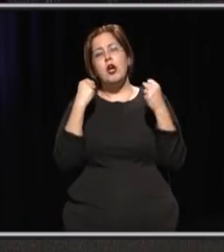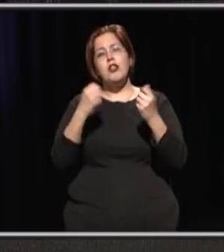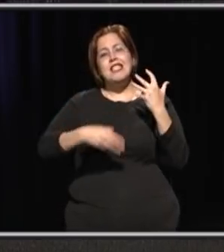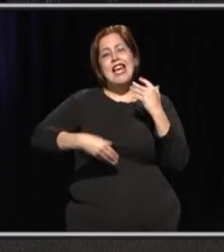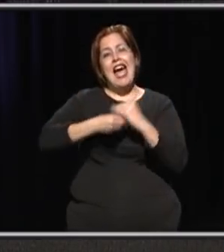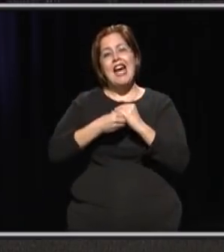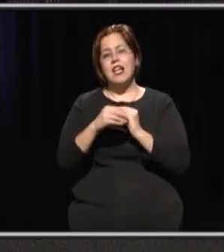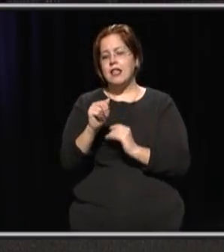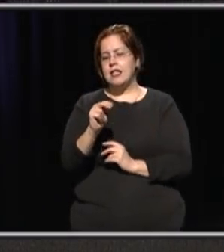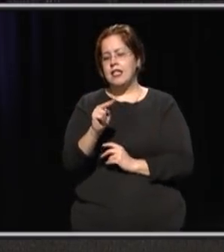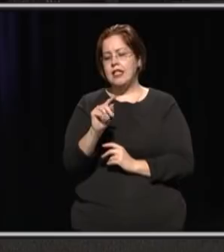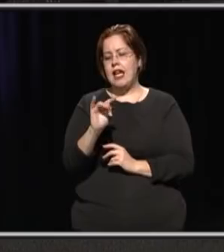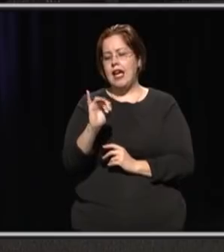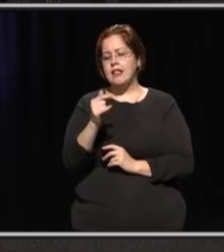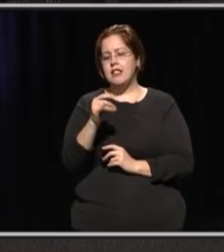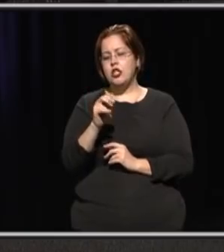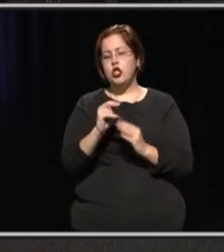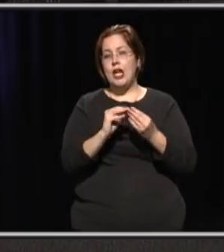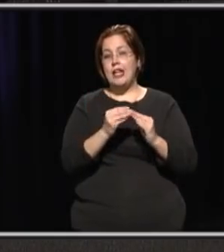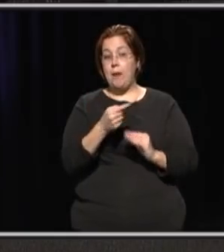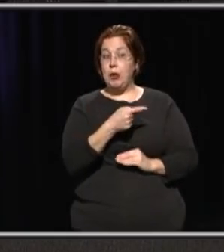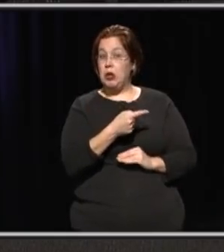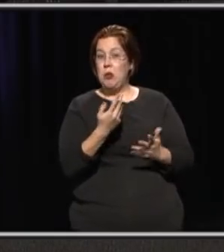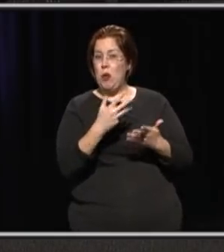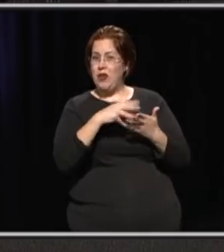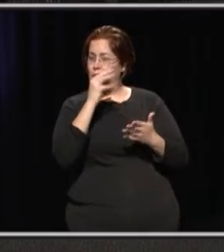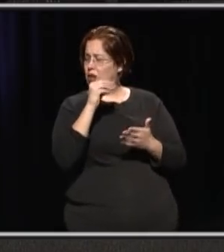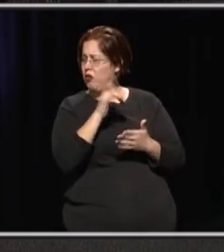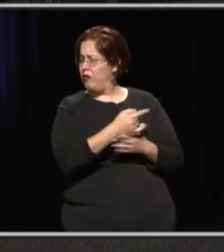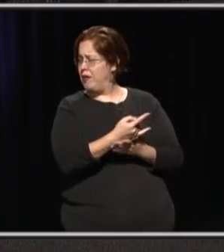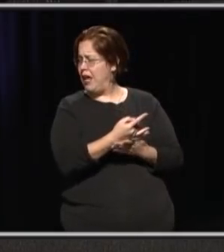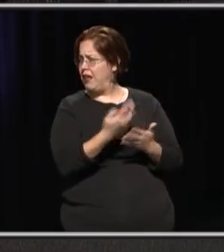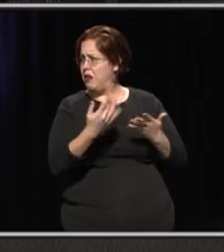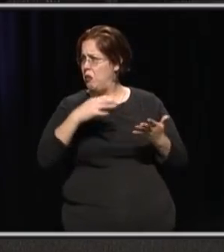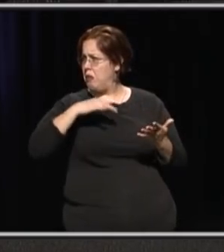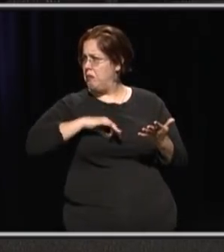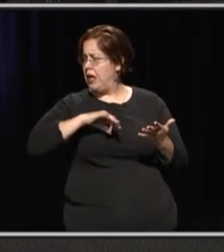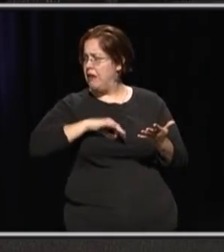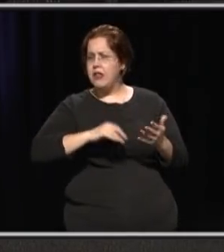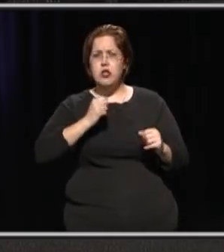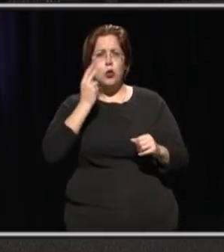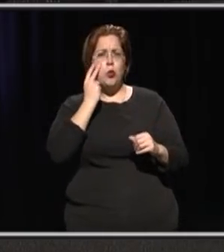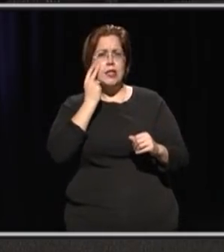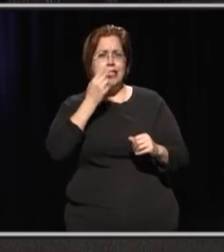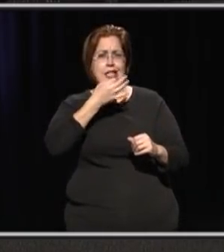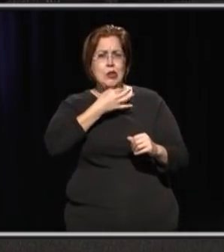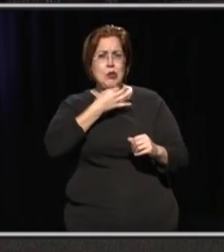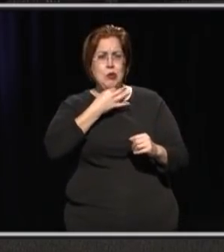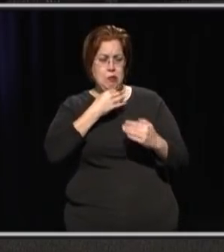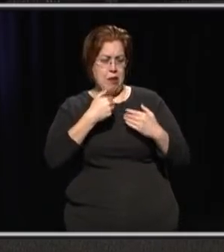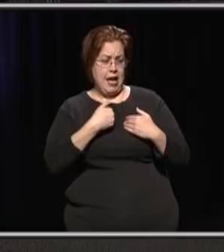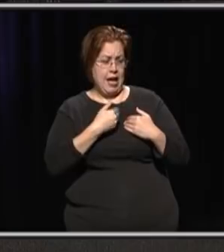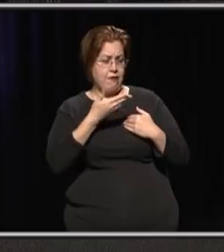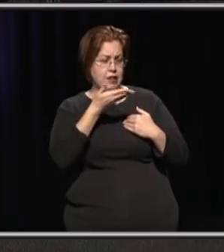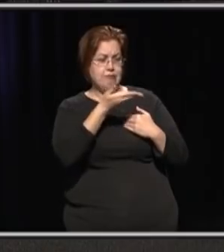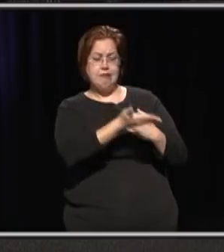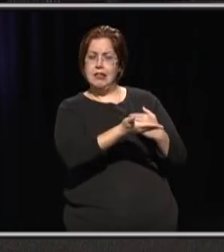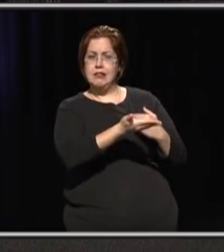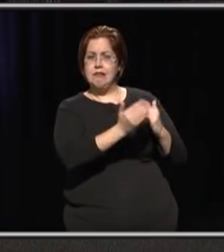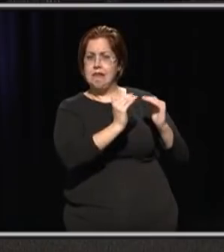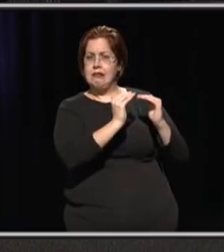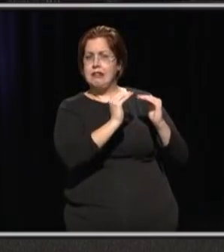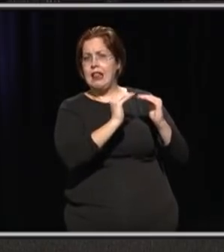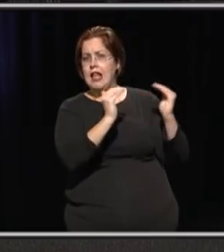antigen number to the dashboard, what have we learned from that, and what benefits could we see in the near future by having this added level of